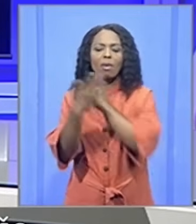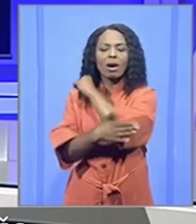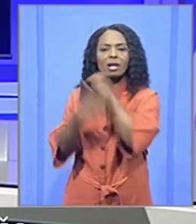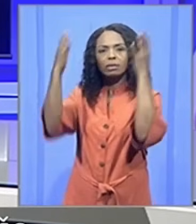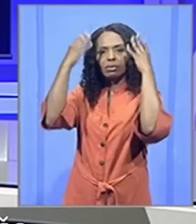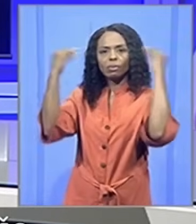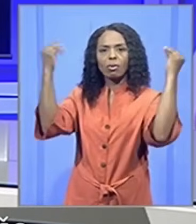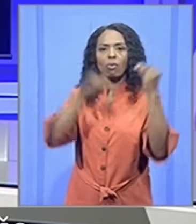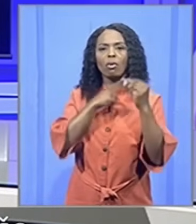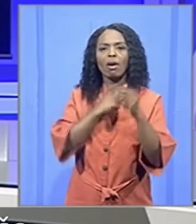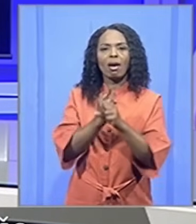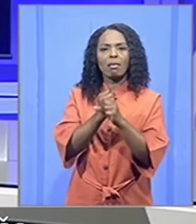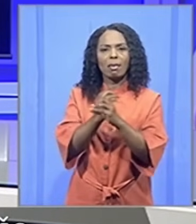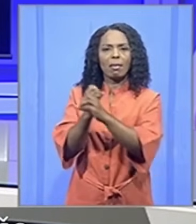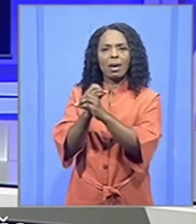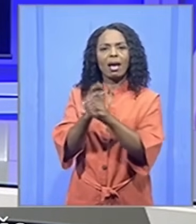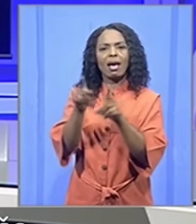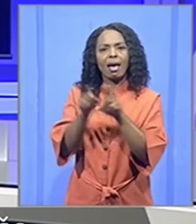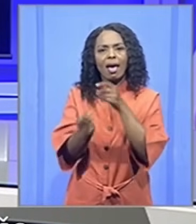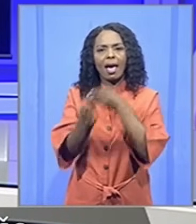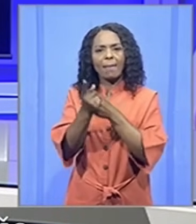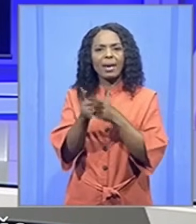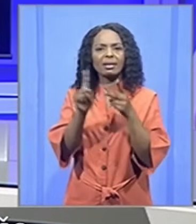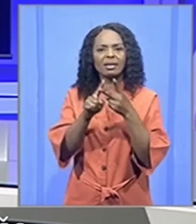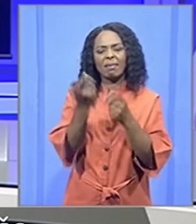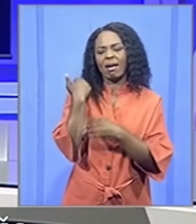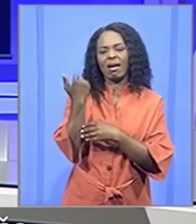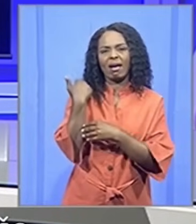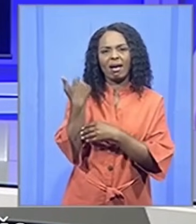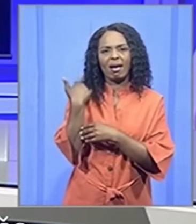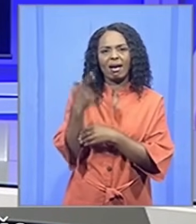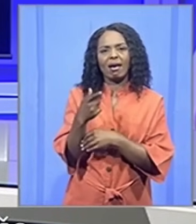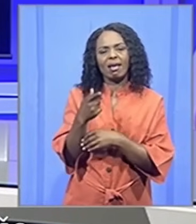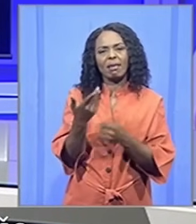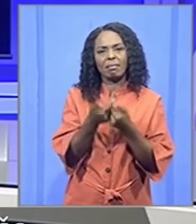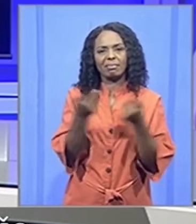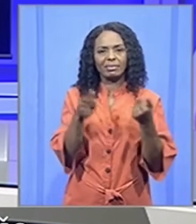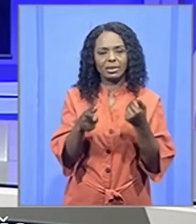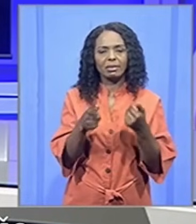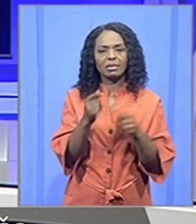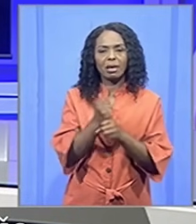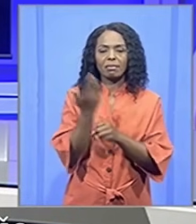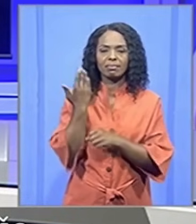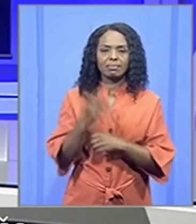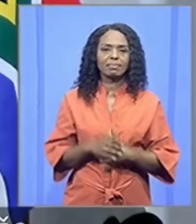tša bokgoba le gore di fedišitšwe ngwagakgolong e fetilego.